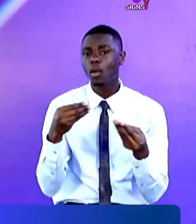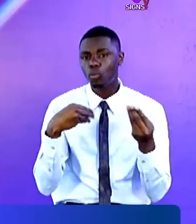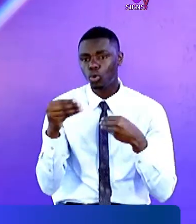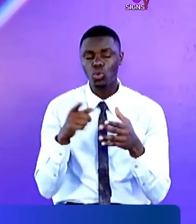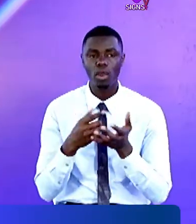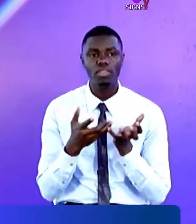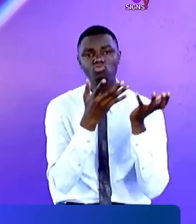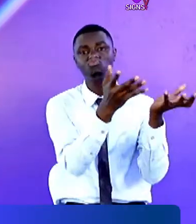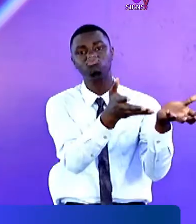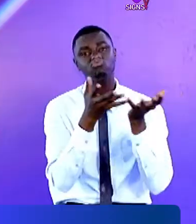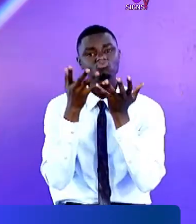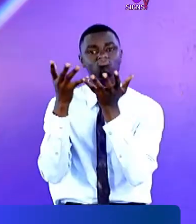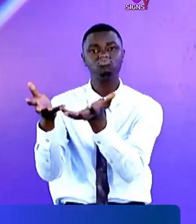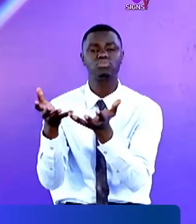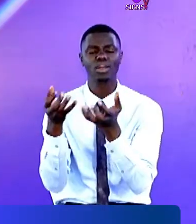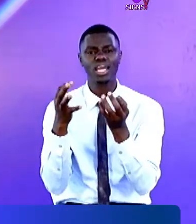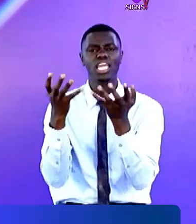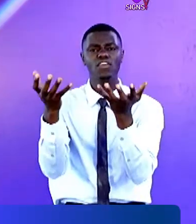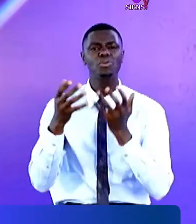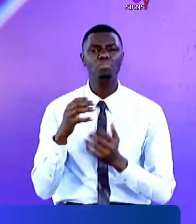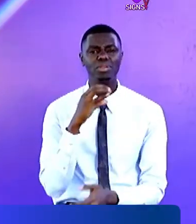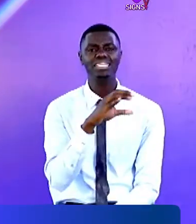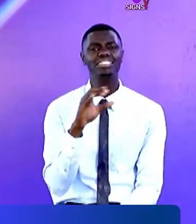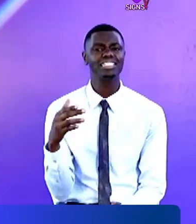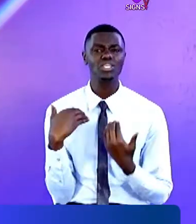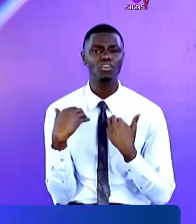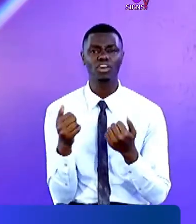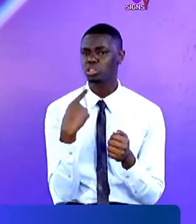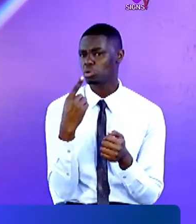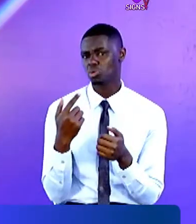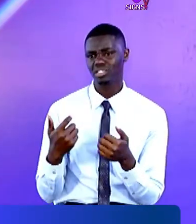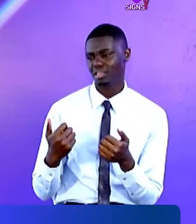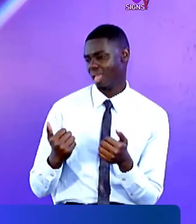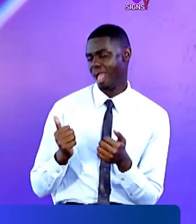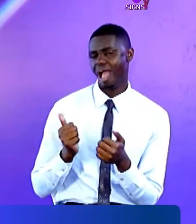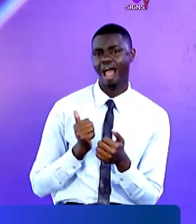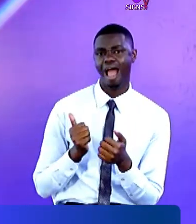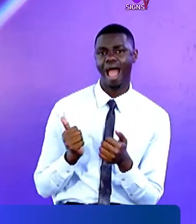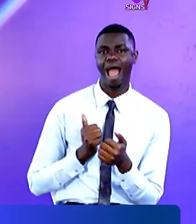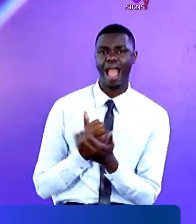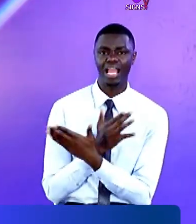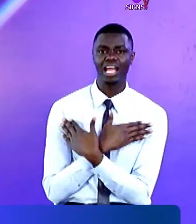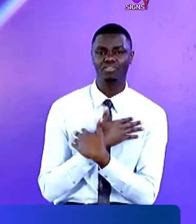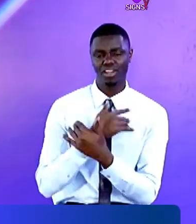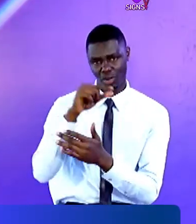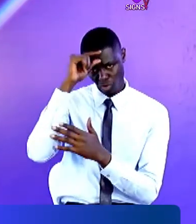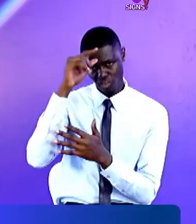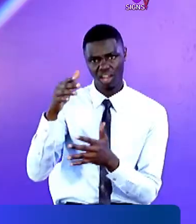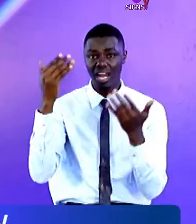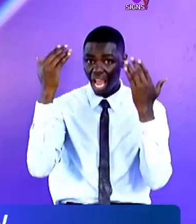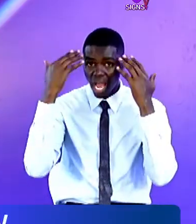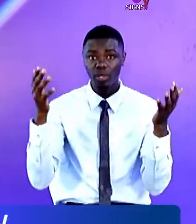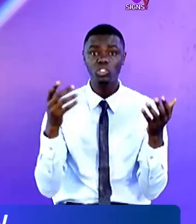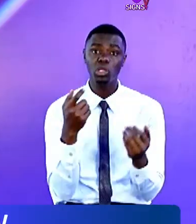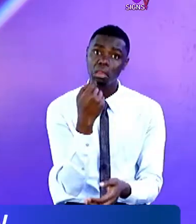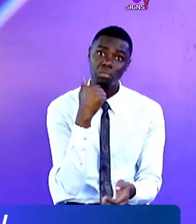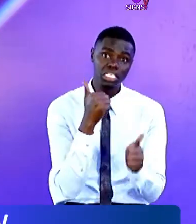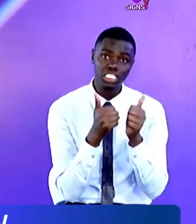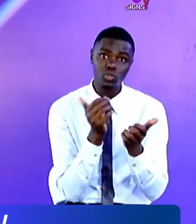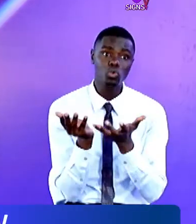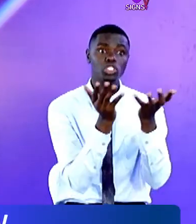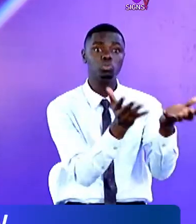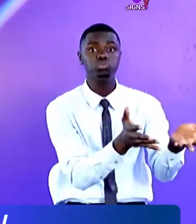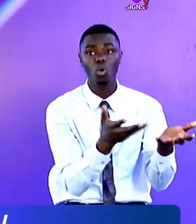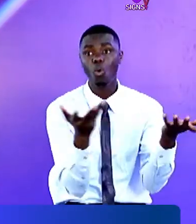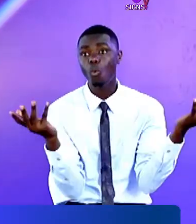there. Now, if you bring a CEC Health, who is a girlfriend of the governor, do they know which medicine should be brought to which